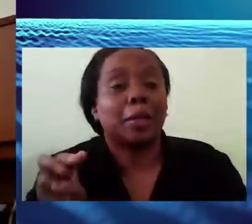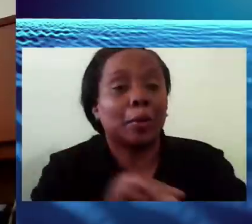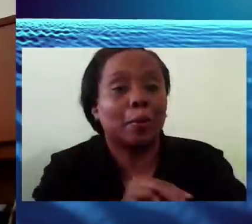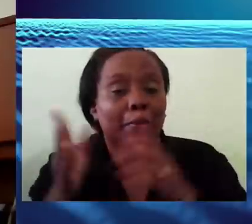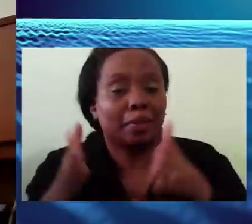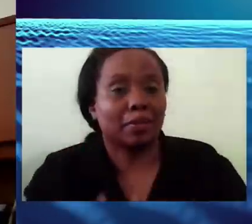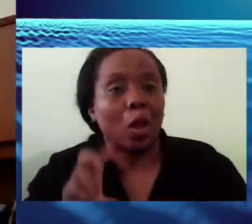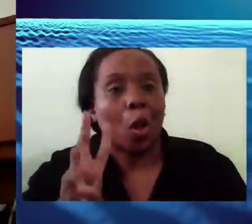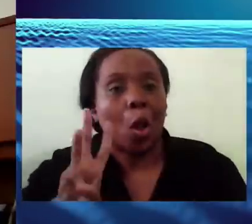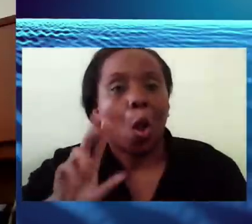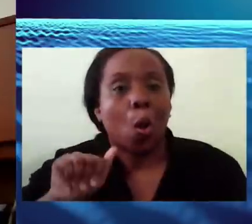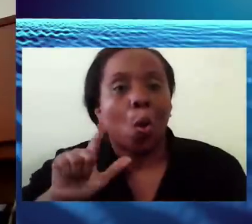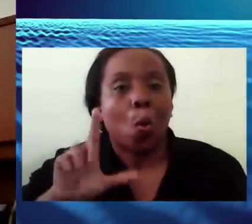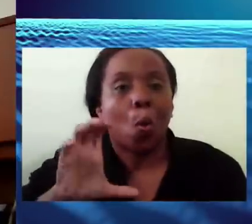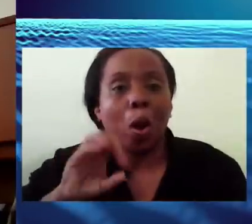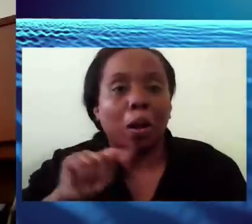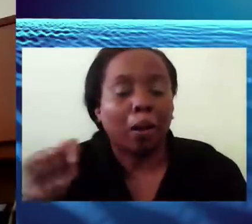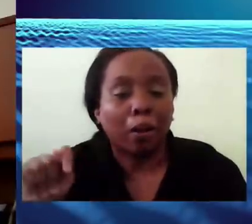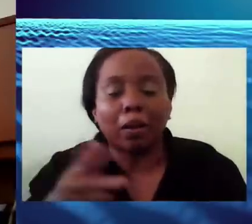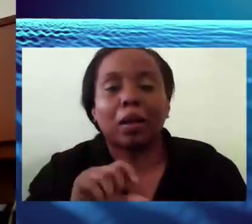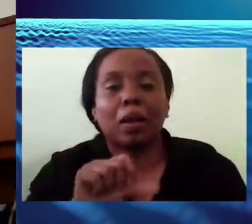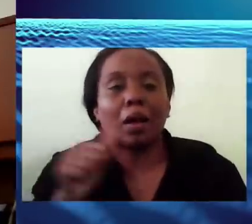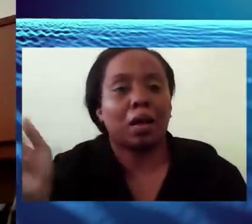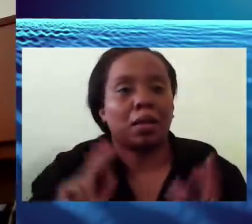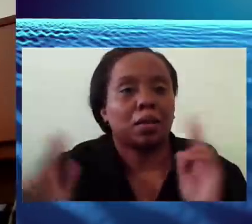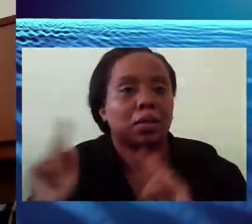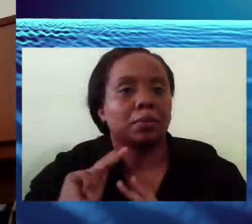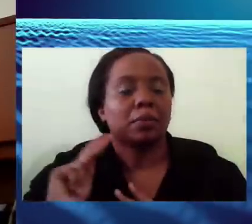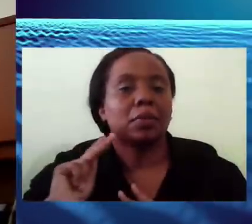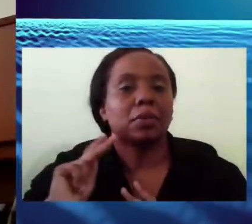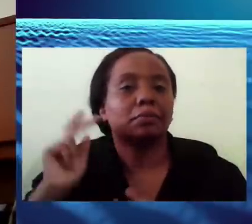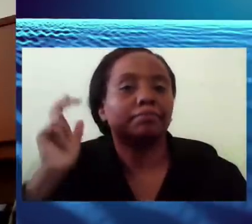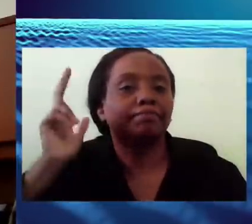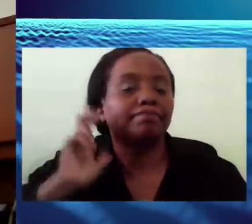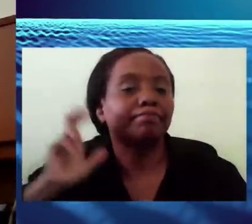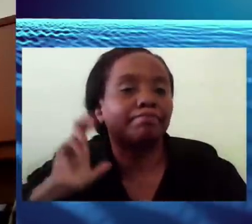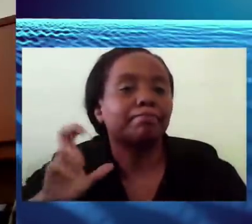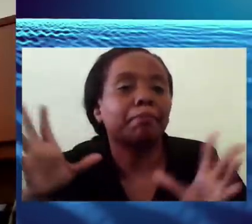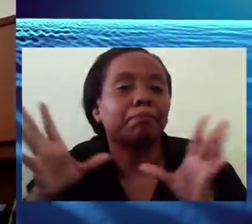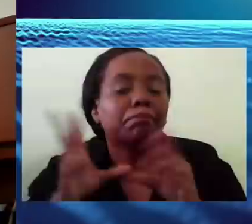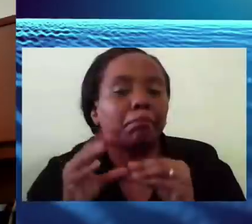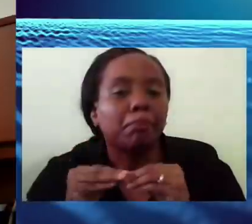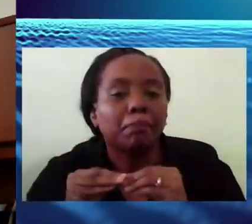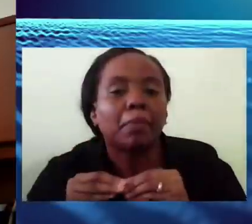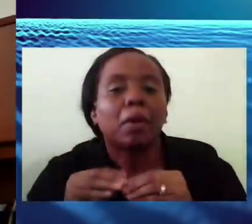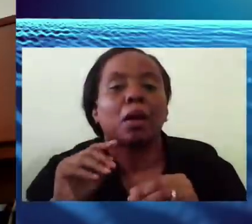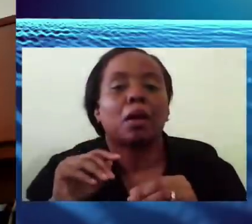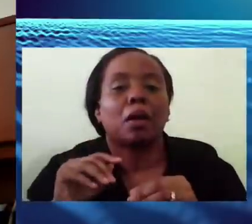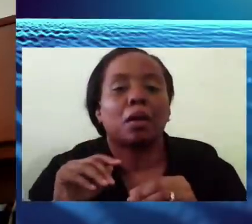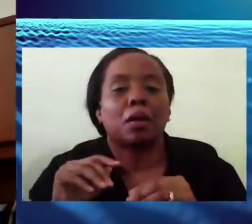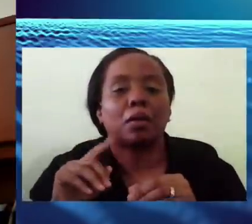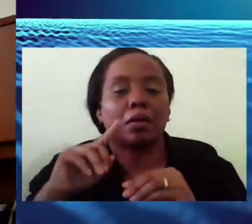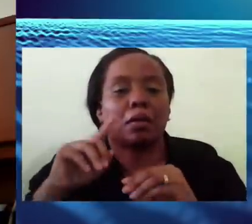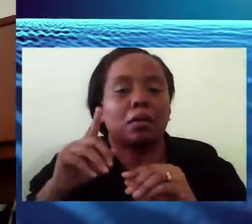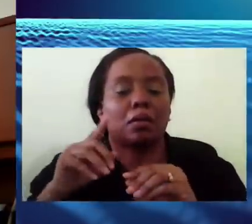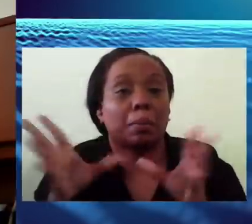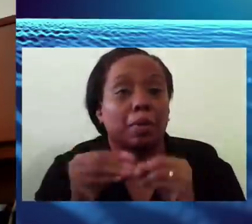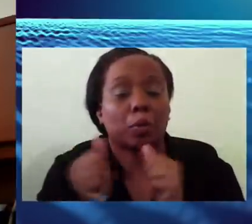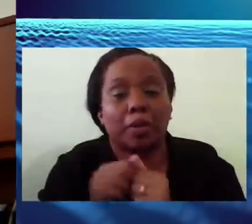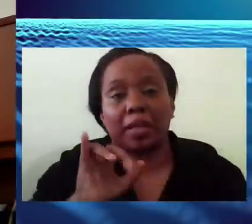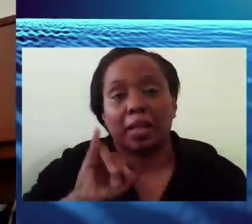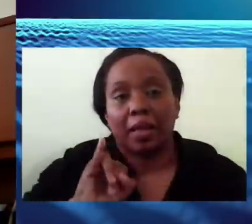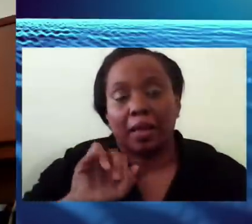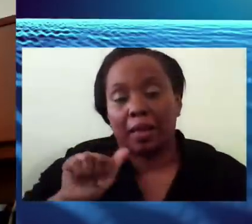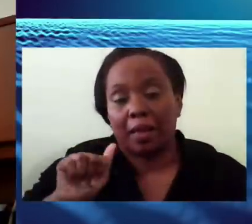Trade, and our colleague ministers took a presentation actually arranged by our ministry from IATA. And so